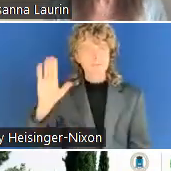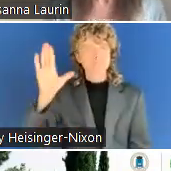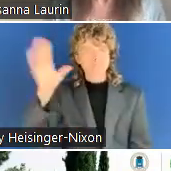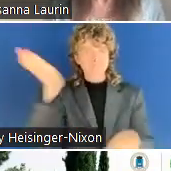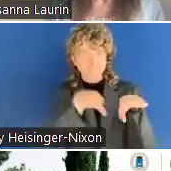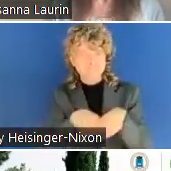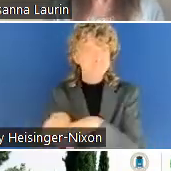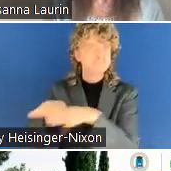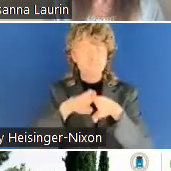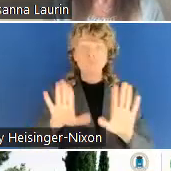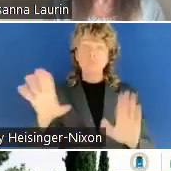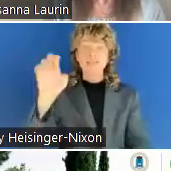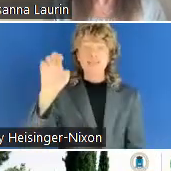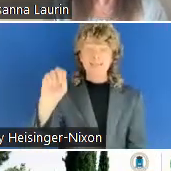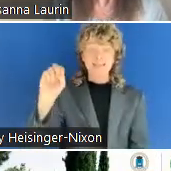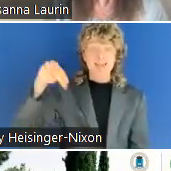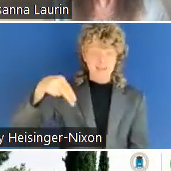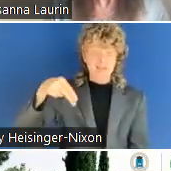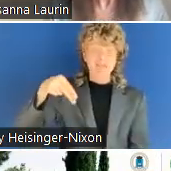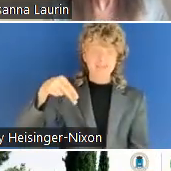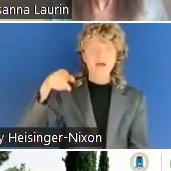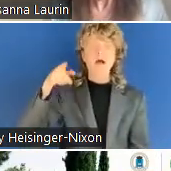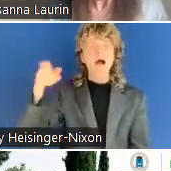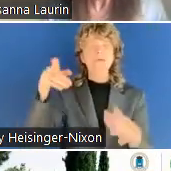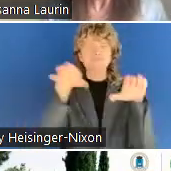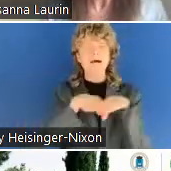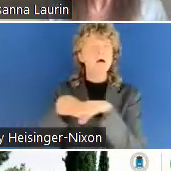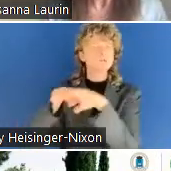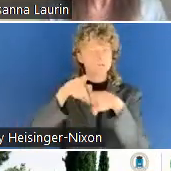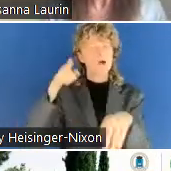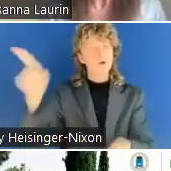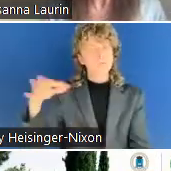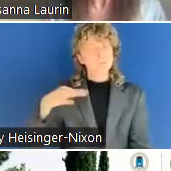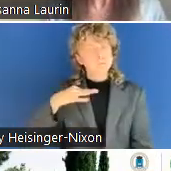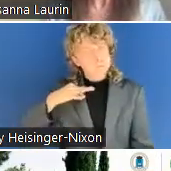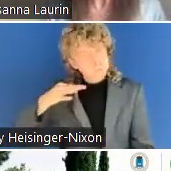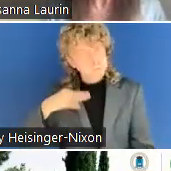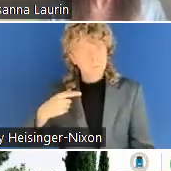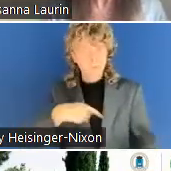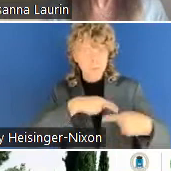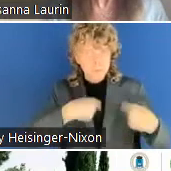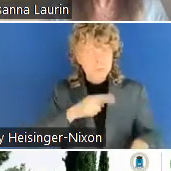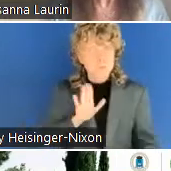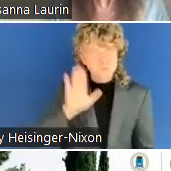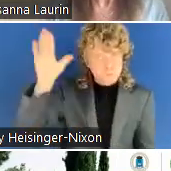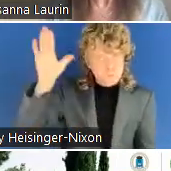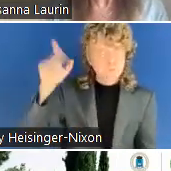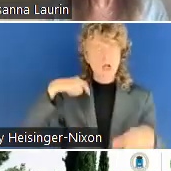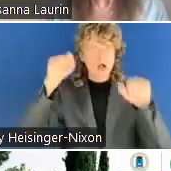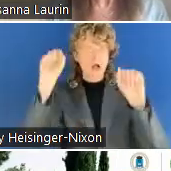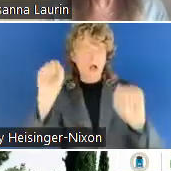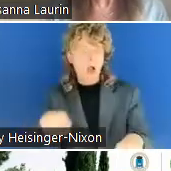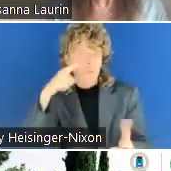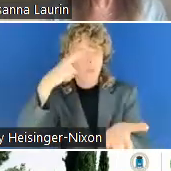are voluntary, but they are also used as presumed conformance to the accessibility directives, which means that these